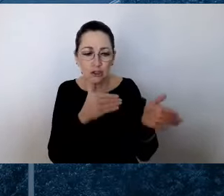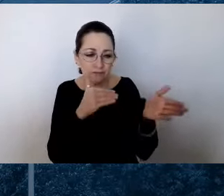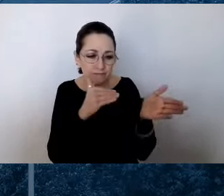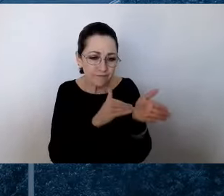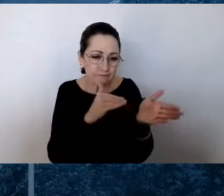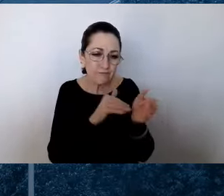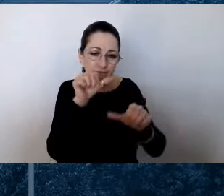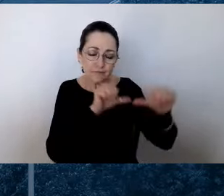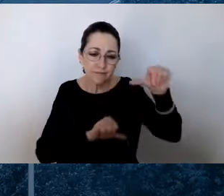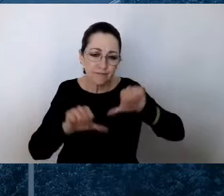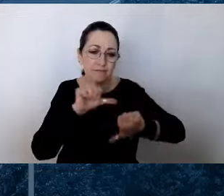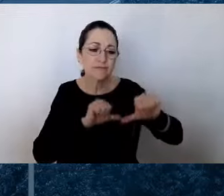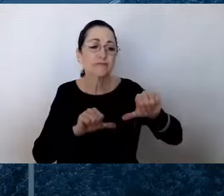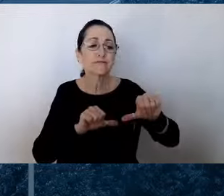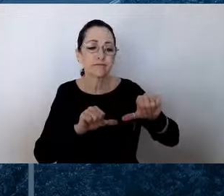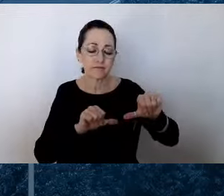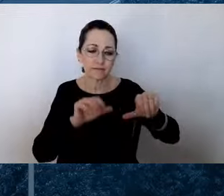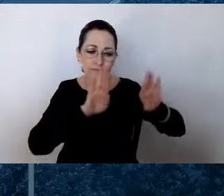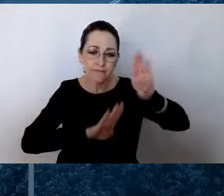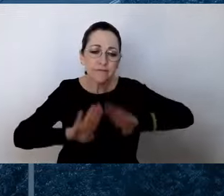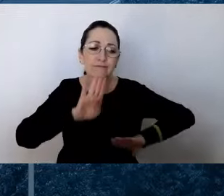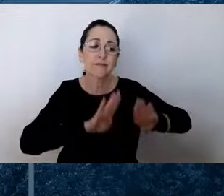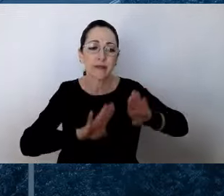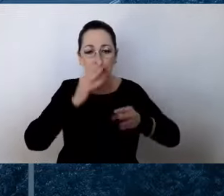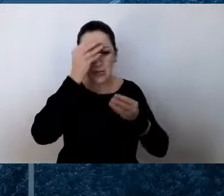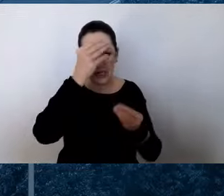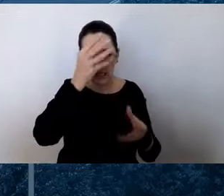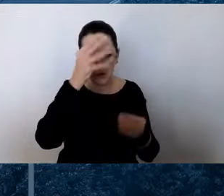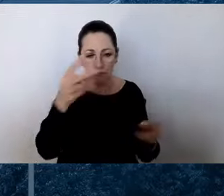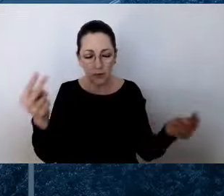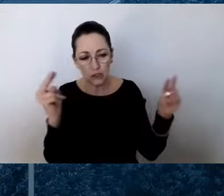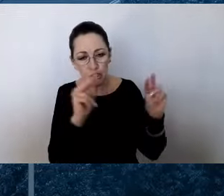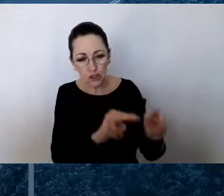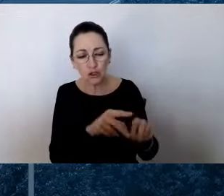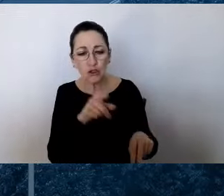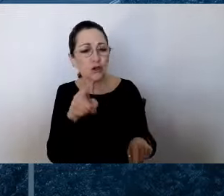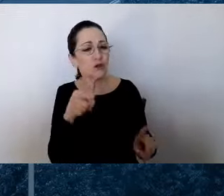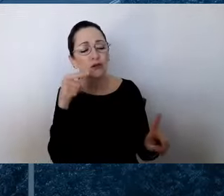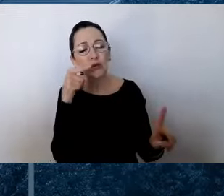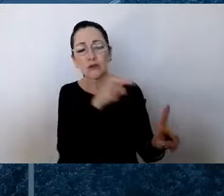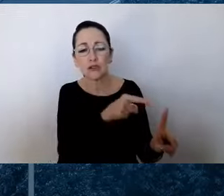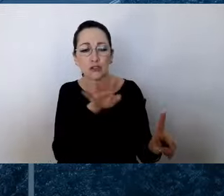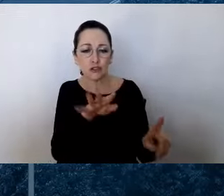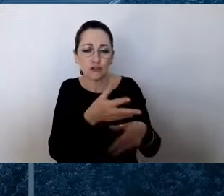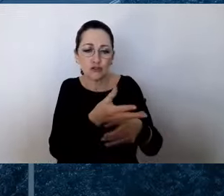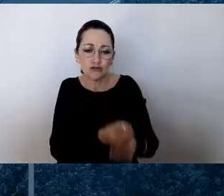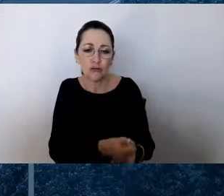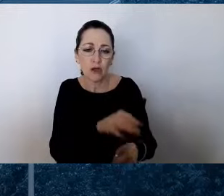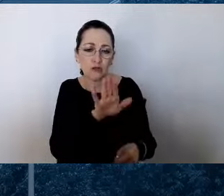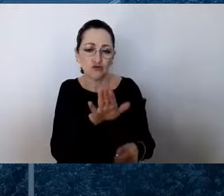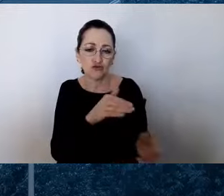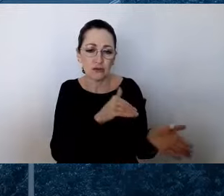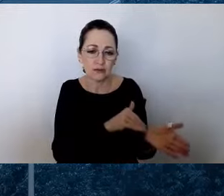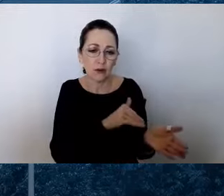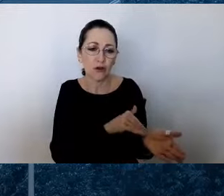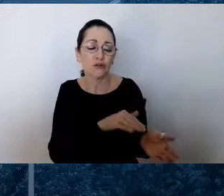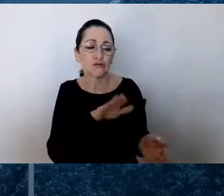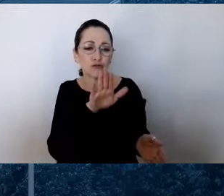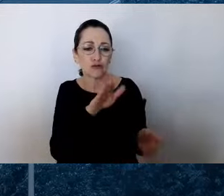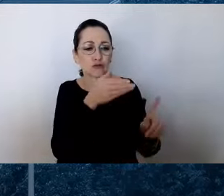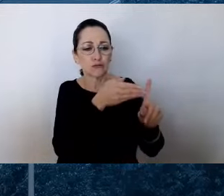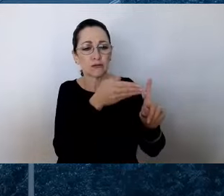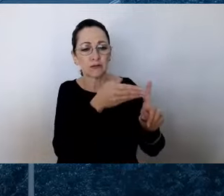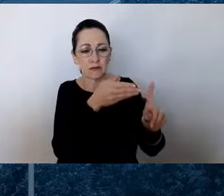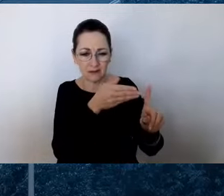to their trusted healthcare providers can really make a big difference when people are on